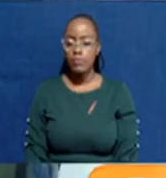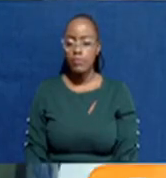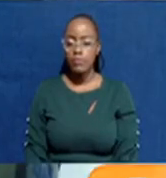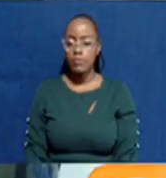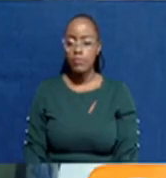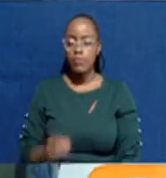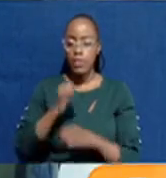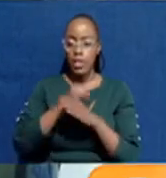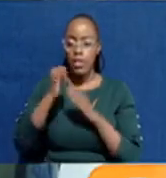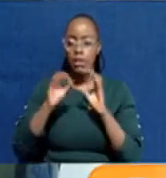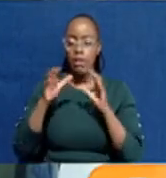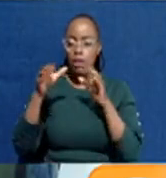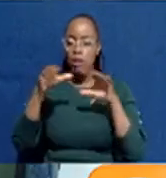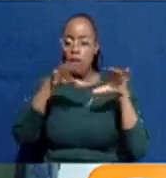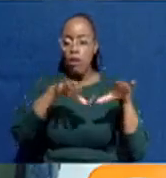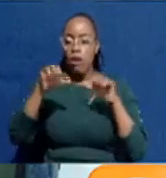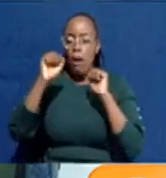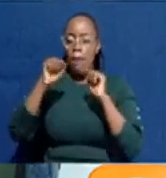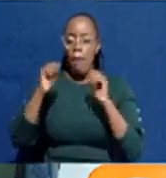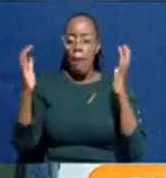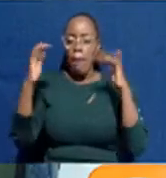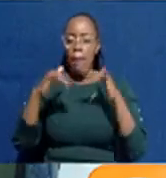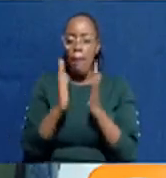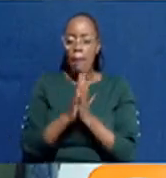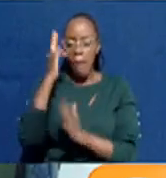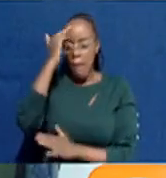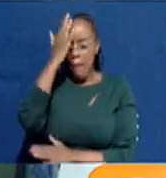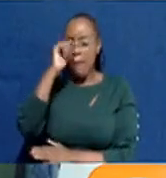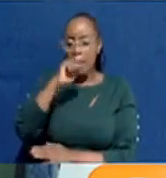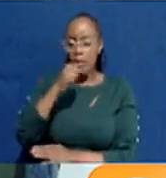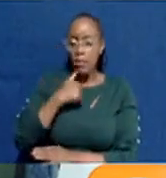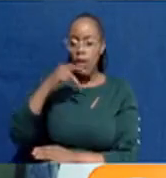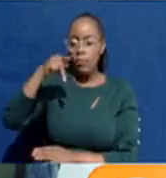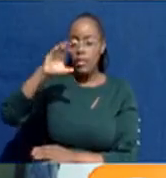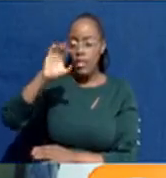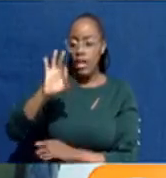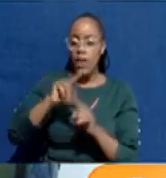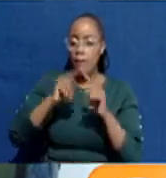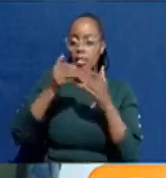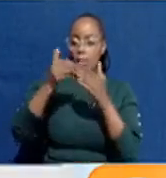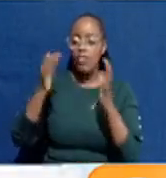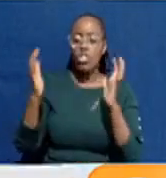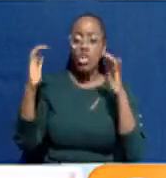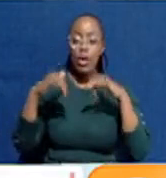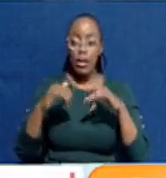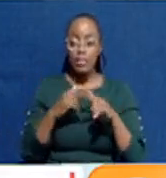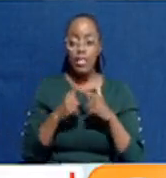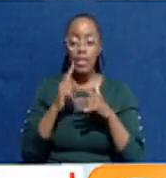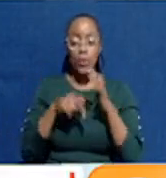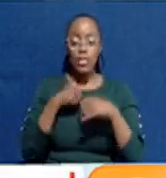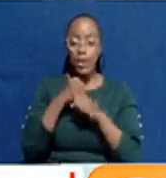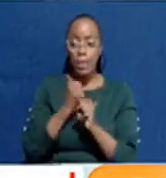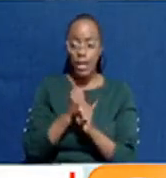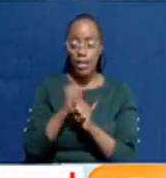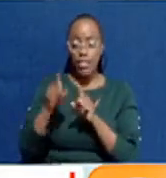Now, when the insurance company suffers, it can collapse. And that's where now we go to PCF. But even before it collapses, what do they do?